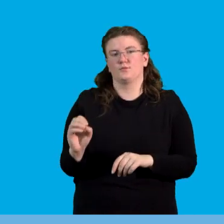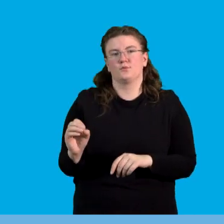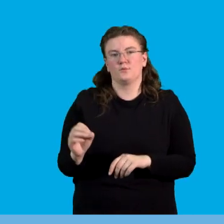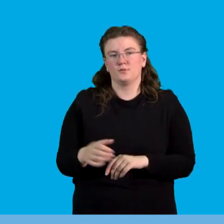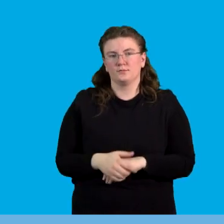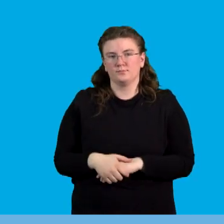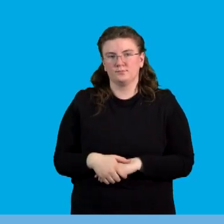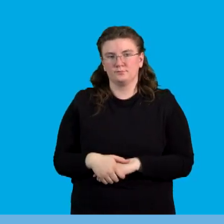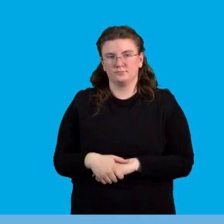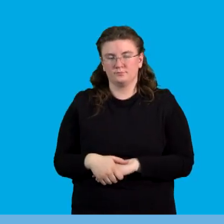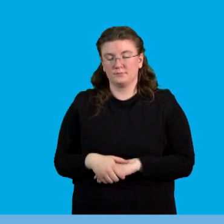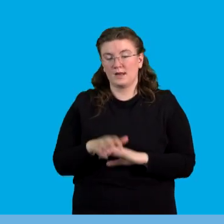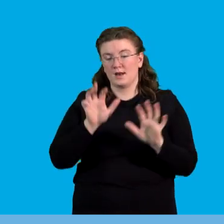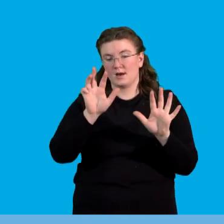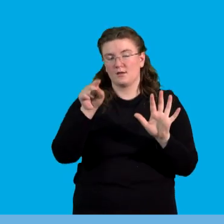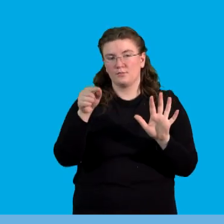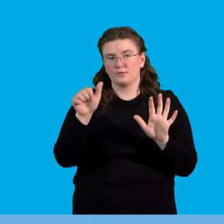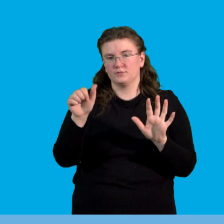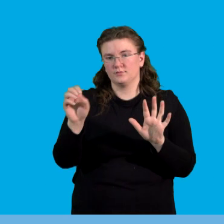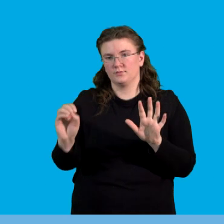R9.60. So it's going to be